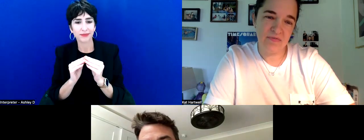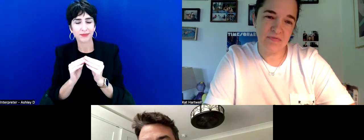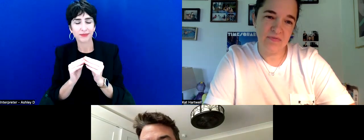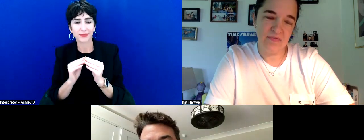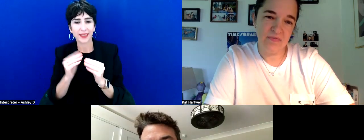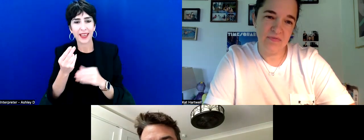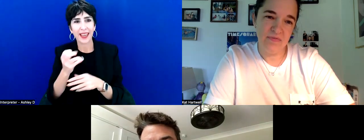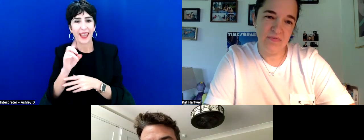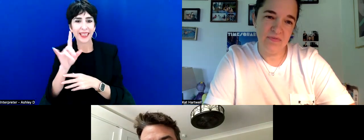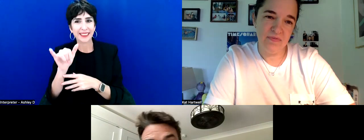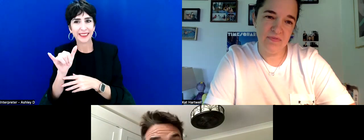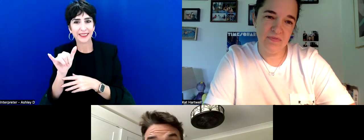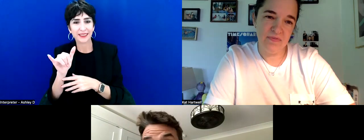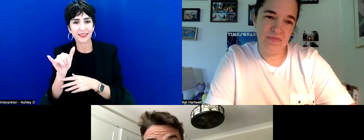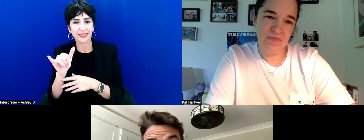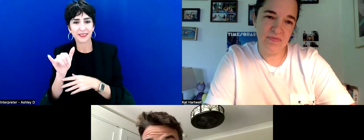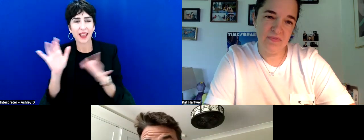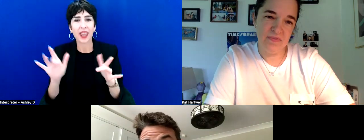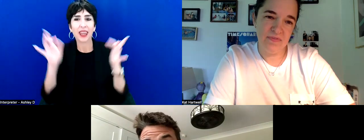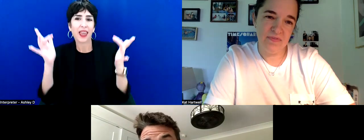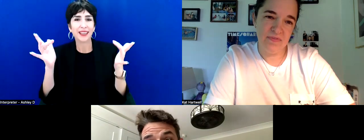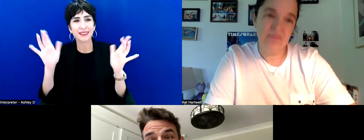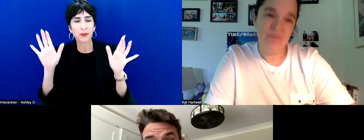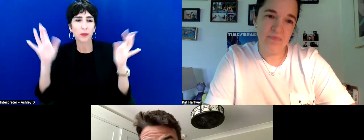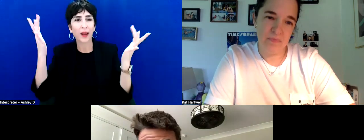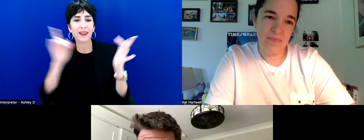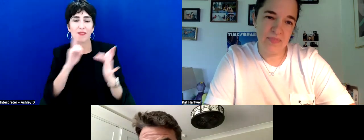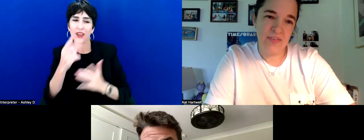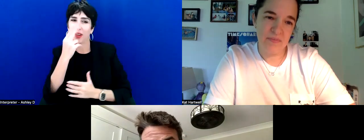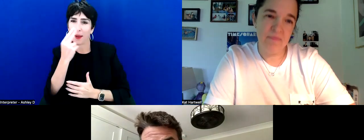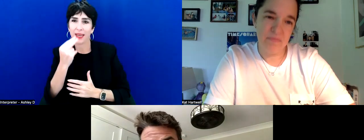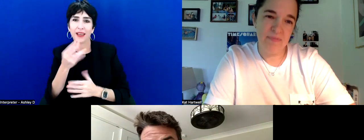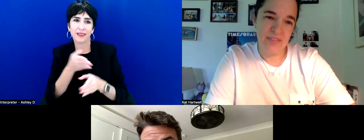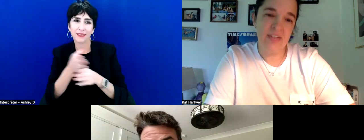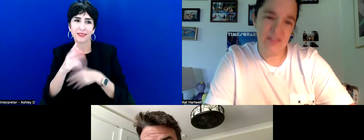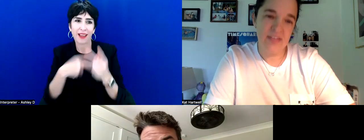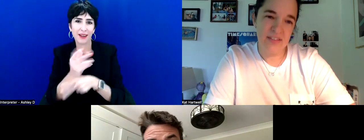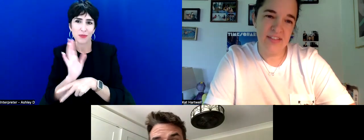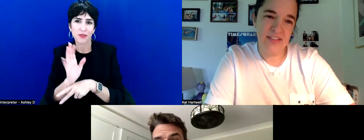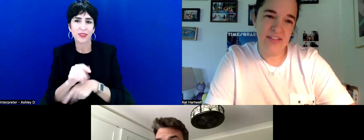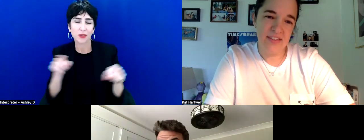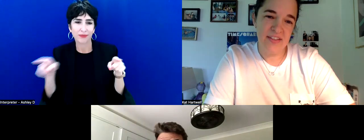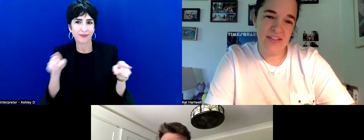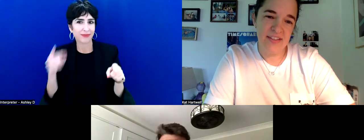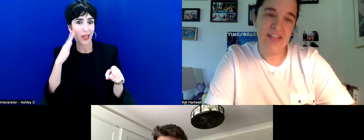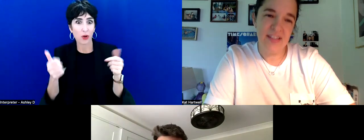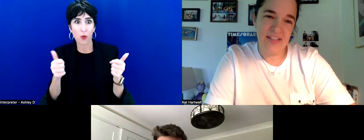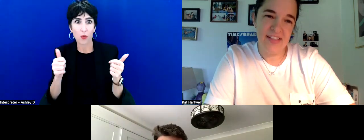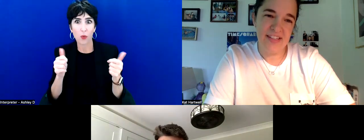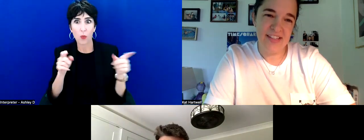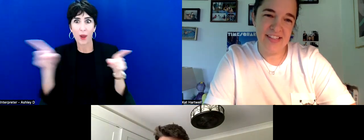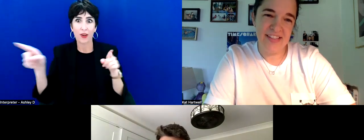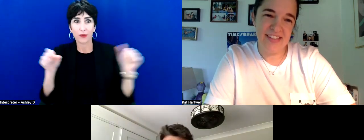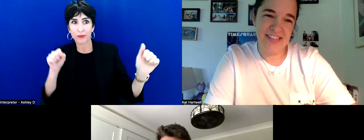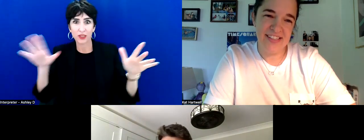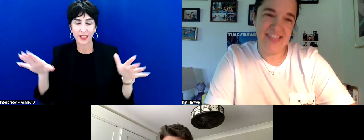candy, light and bright and very comedic type movie. So I don't know where they're going yet. I don't